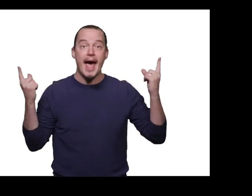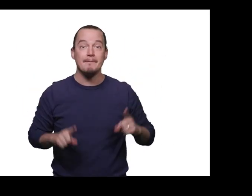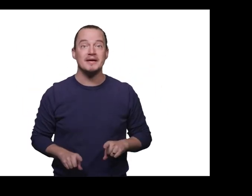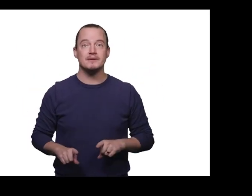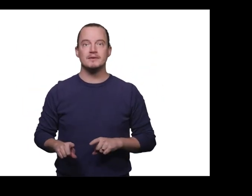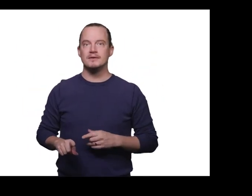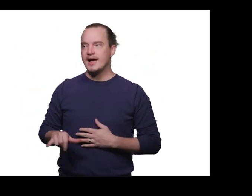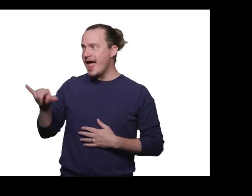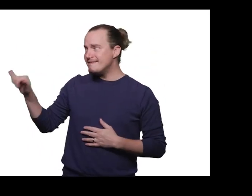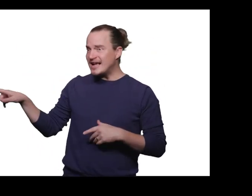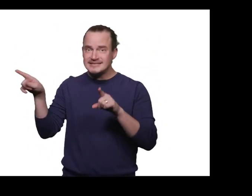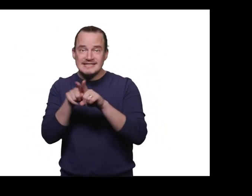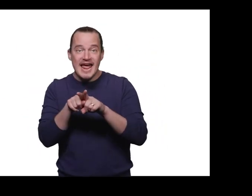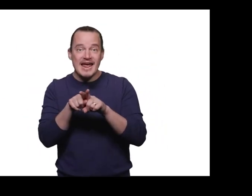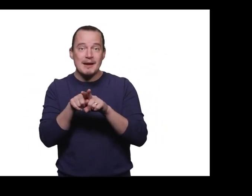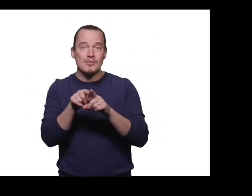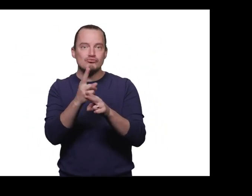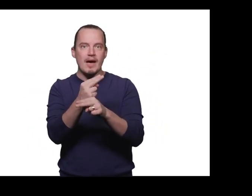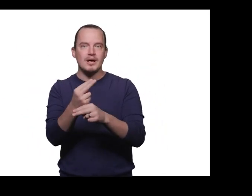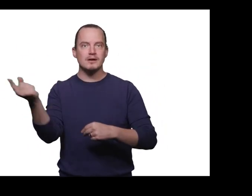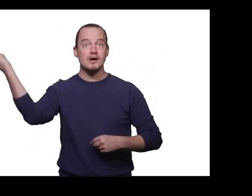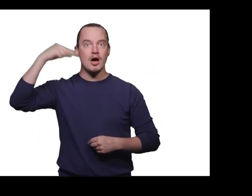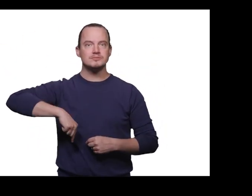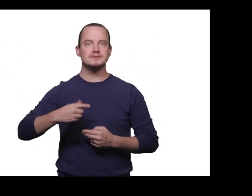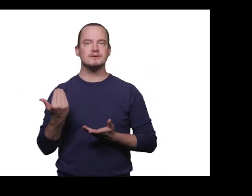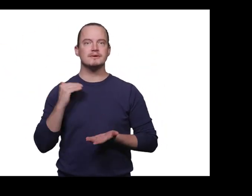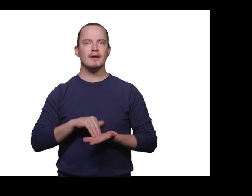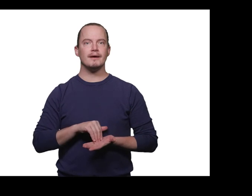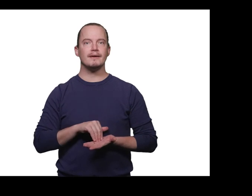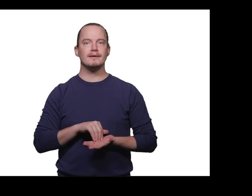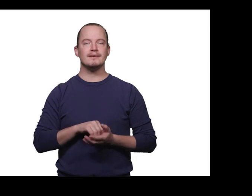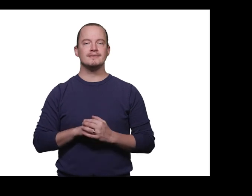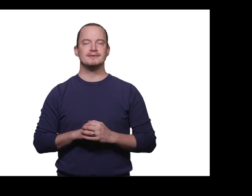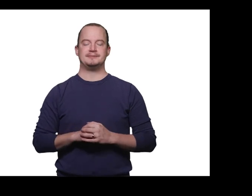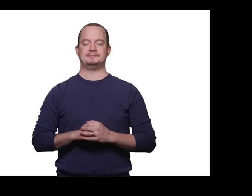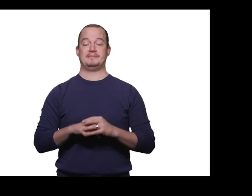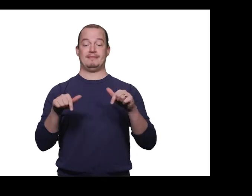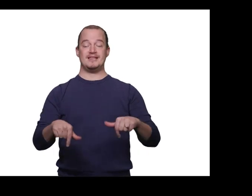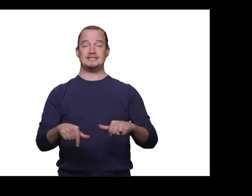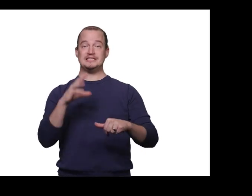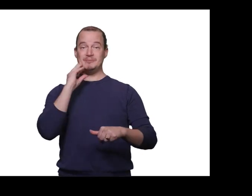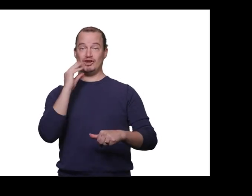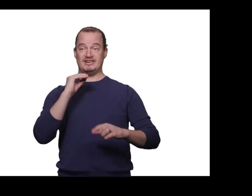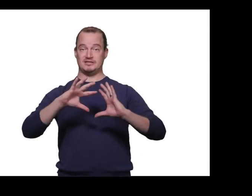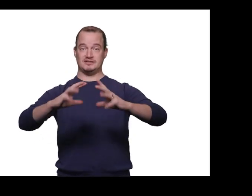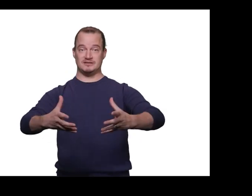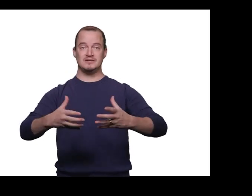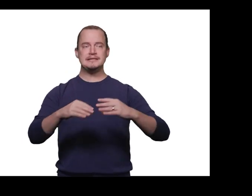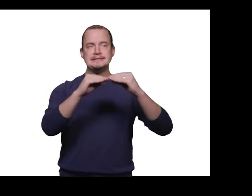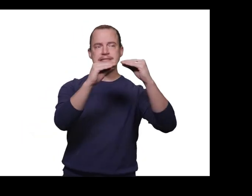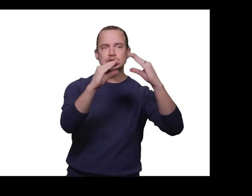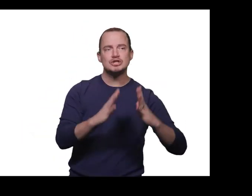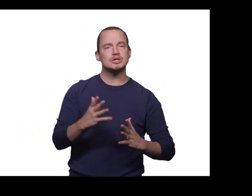next evening, that rabbit comes back. In this experience,